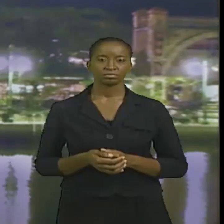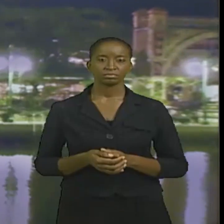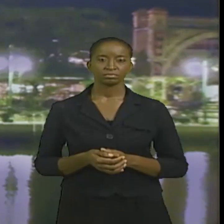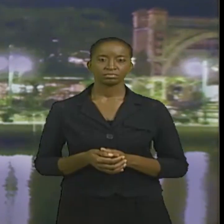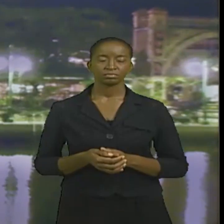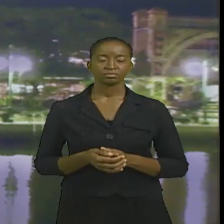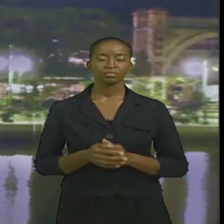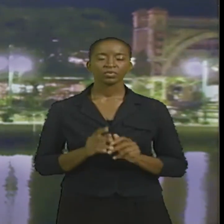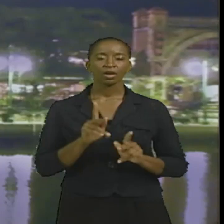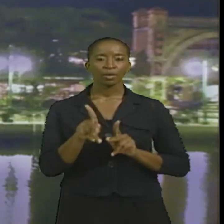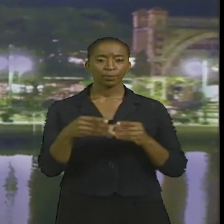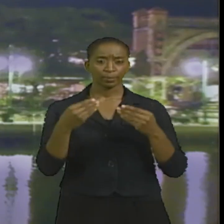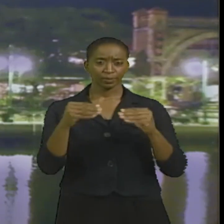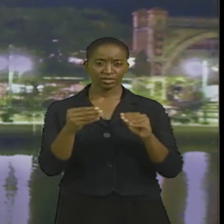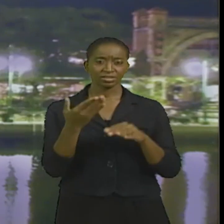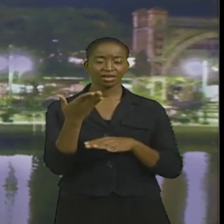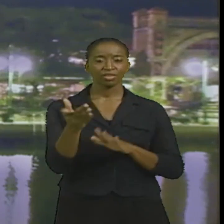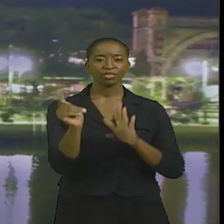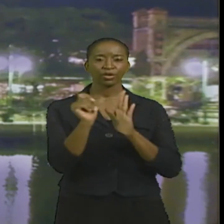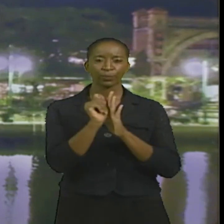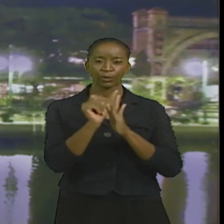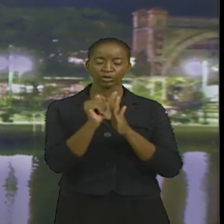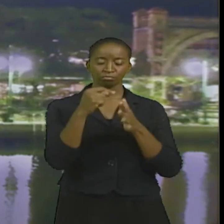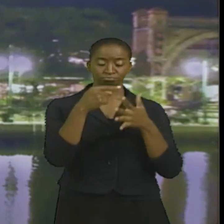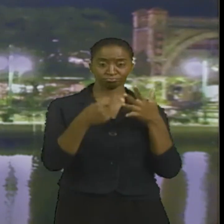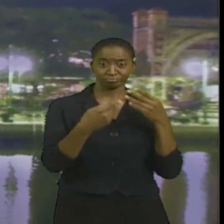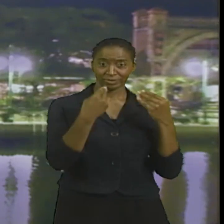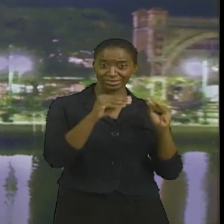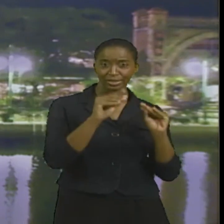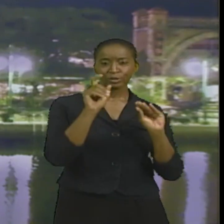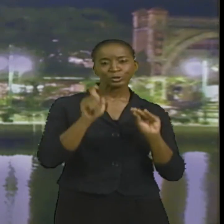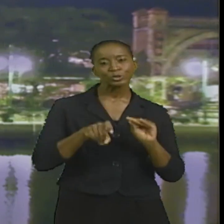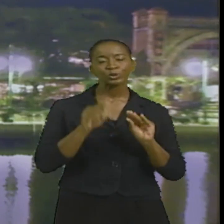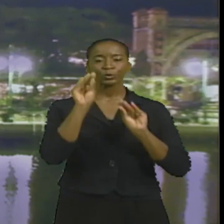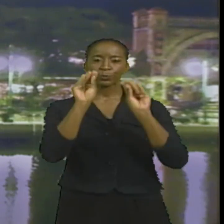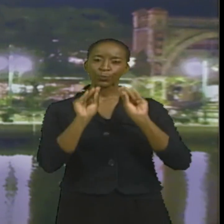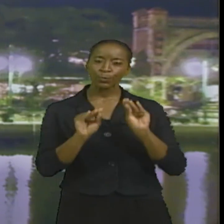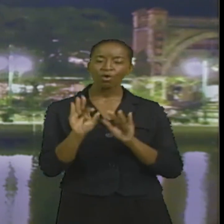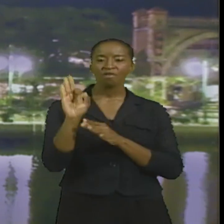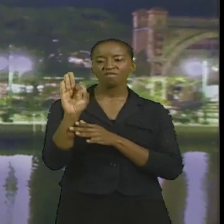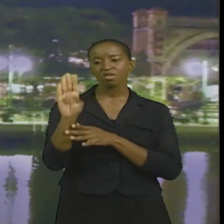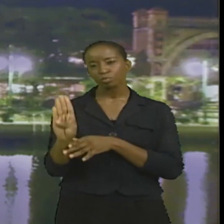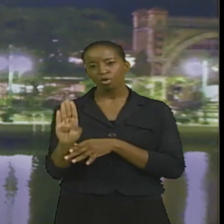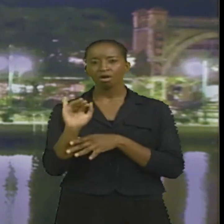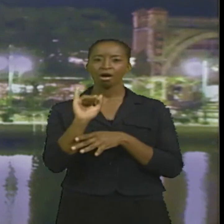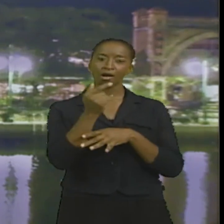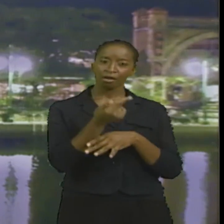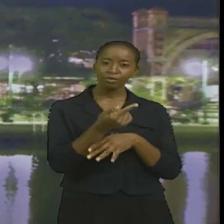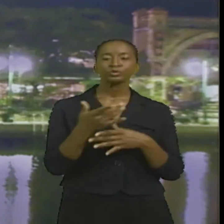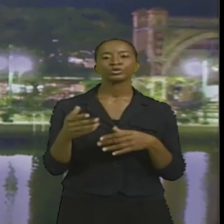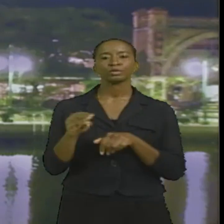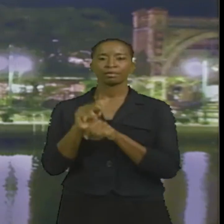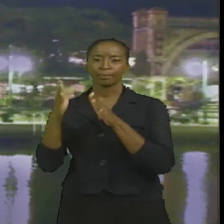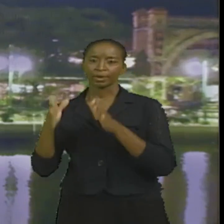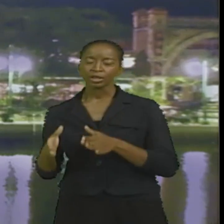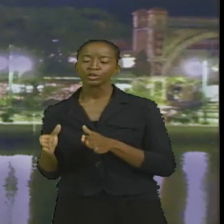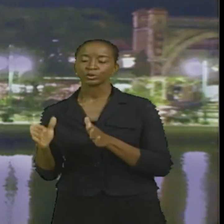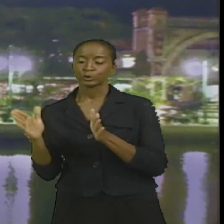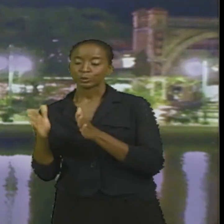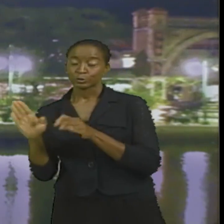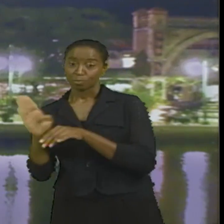members. Well, city vendors have been encouraged to use technology to promote their goods and services. Commerce, Small Business and Entrepreneurship Minister